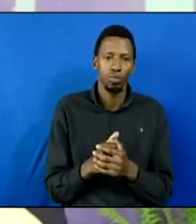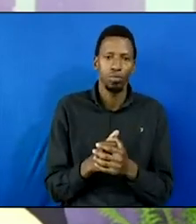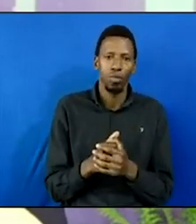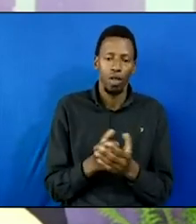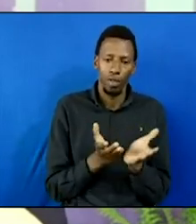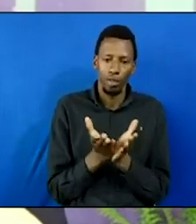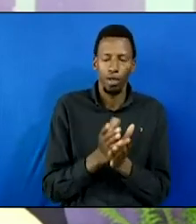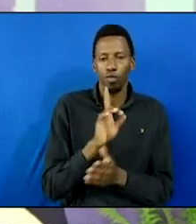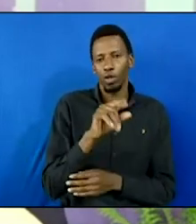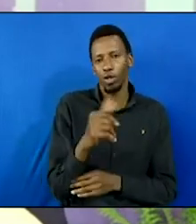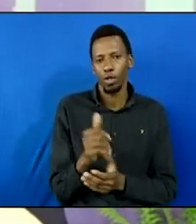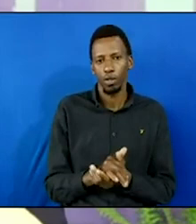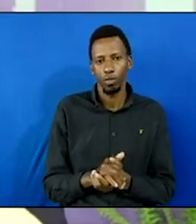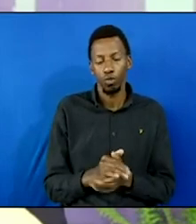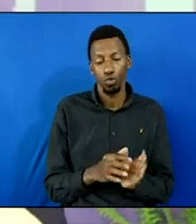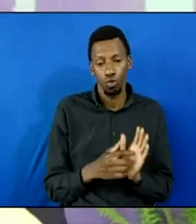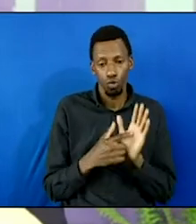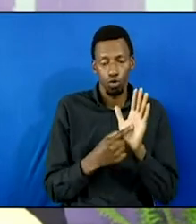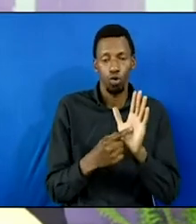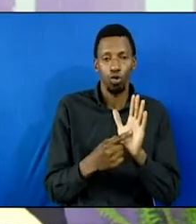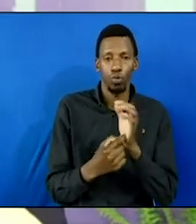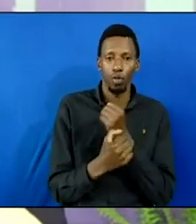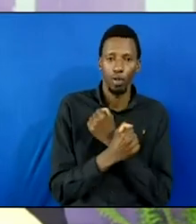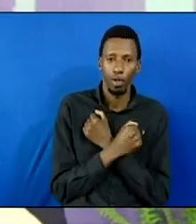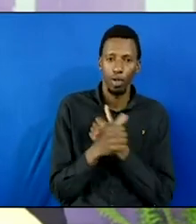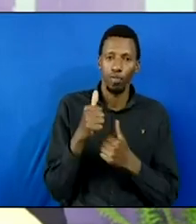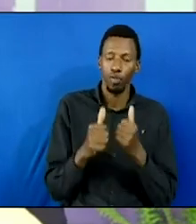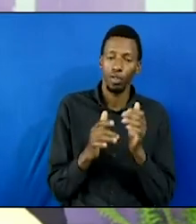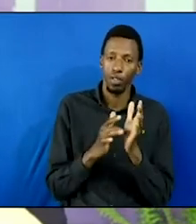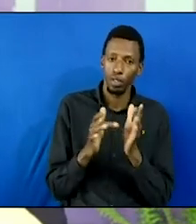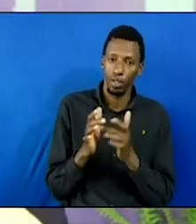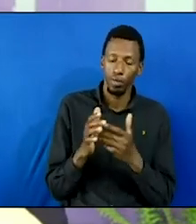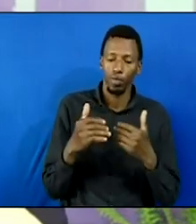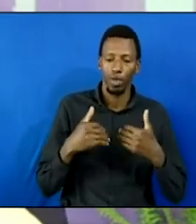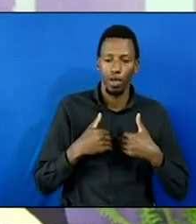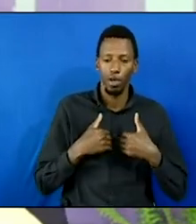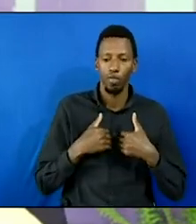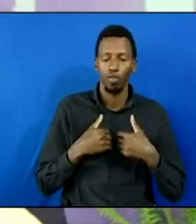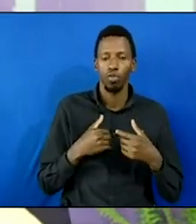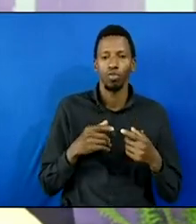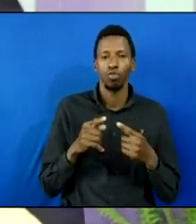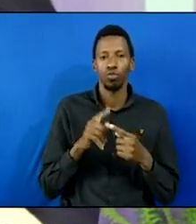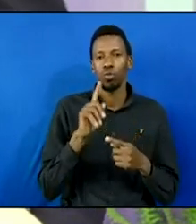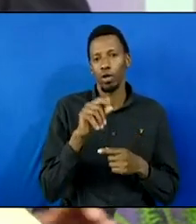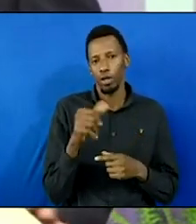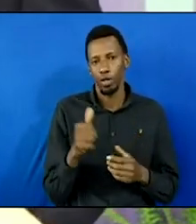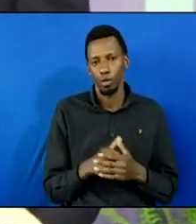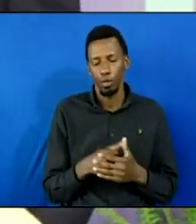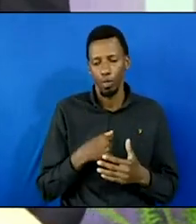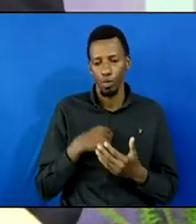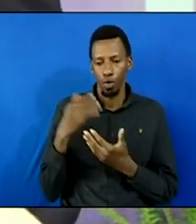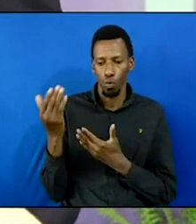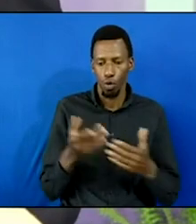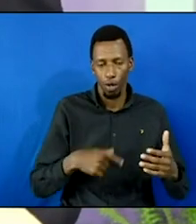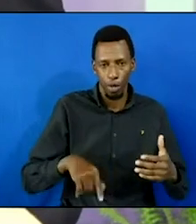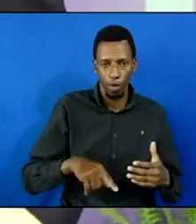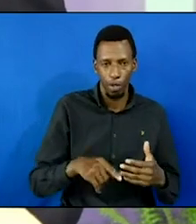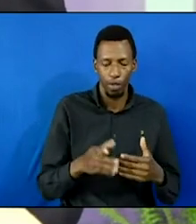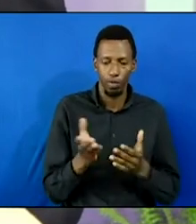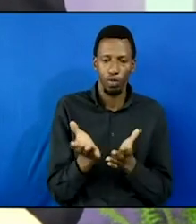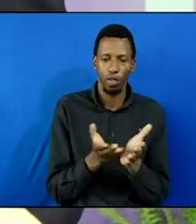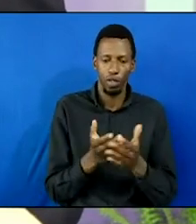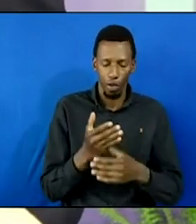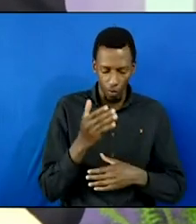that Jesus has for us towards one another. I welcome us to the service of humility, a